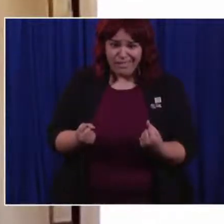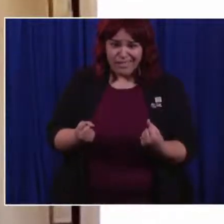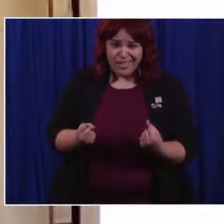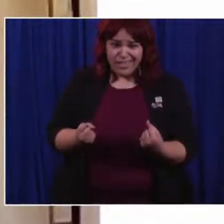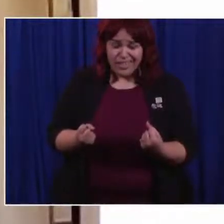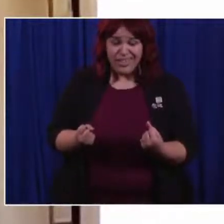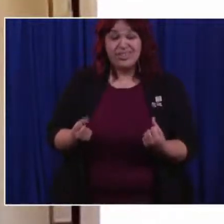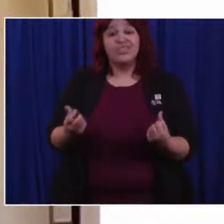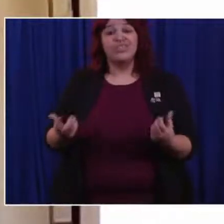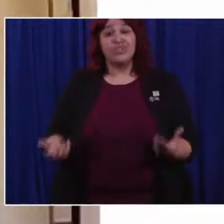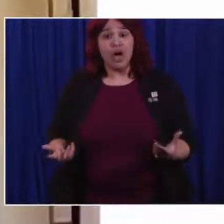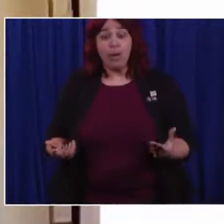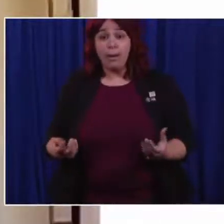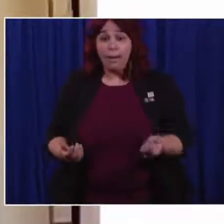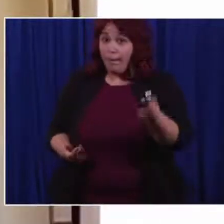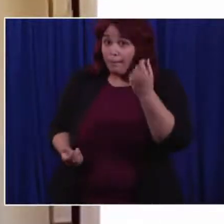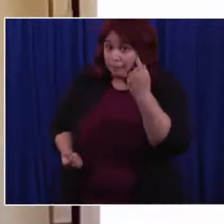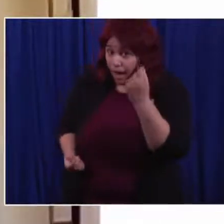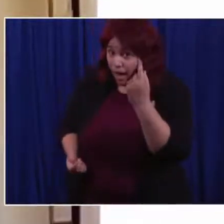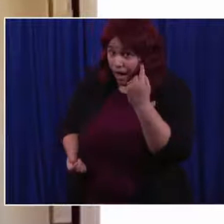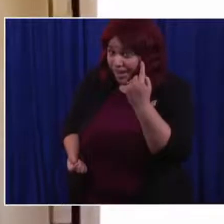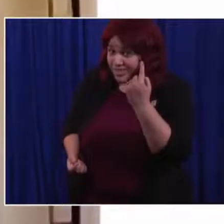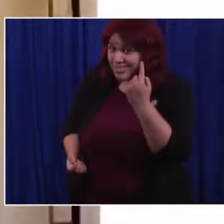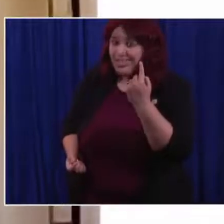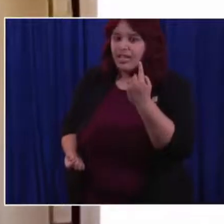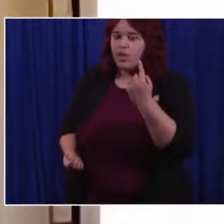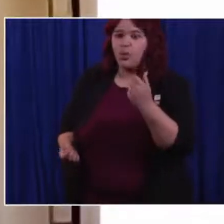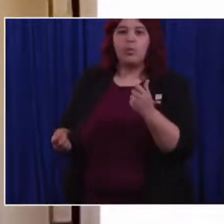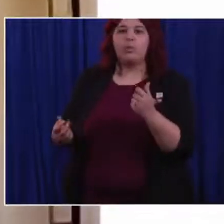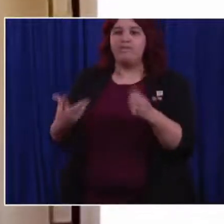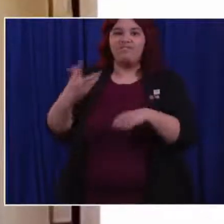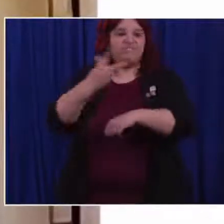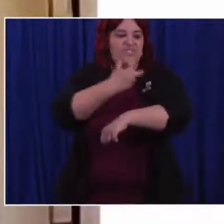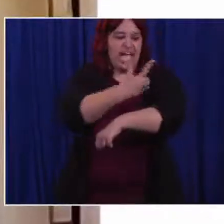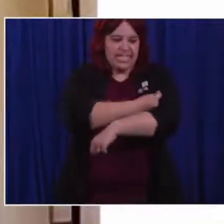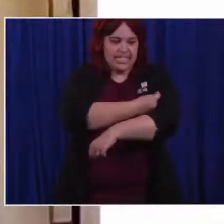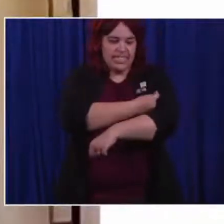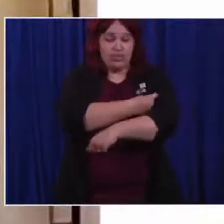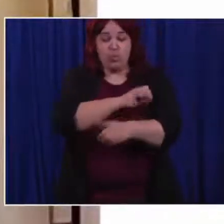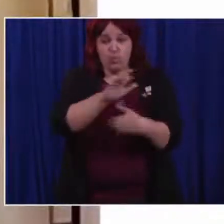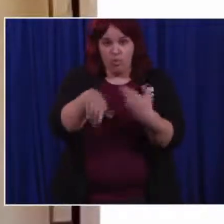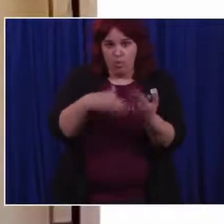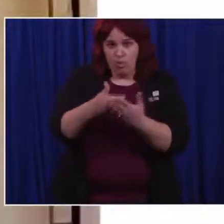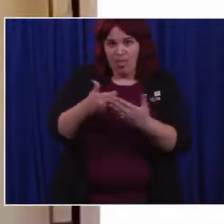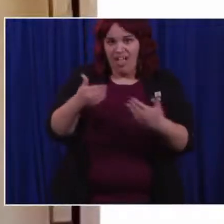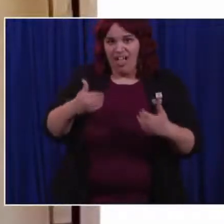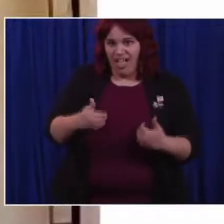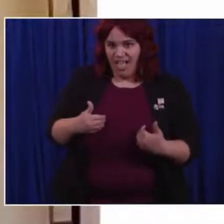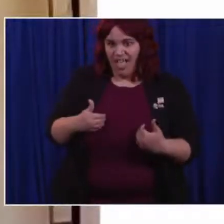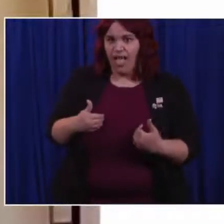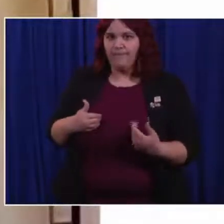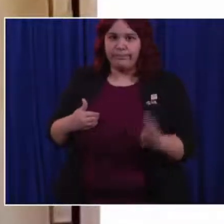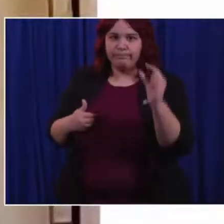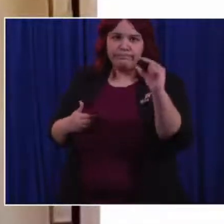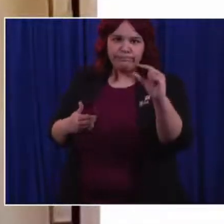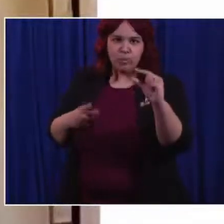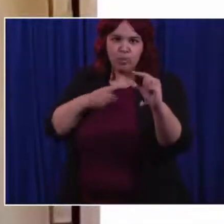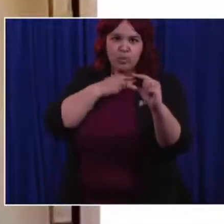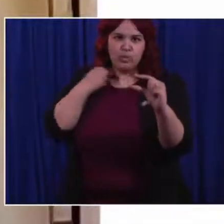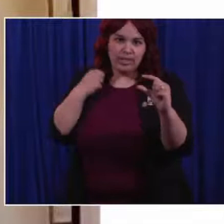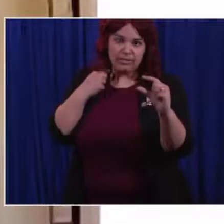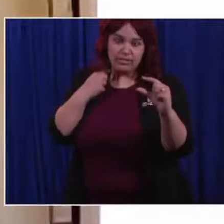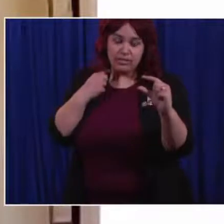some risk with any vaccine, that there could be some transmission. Hence, I think some of the cautions that